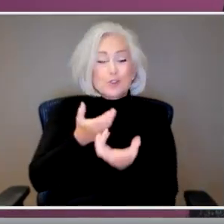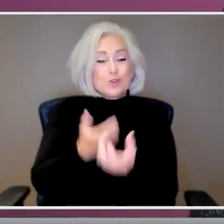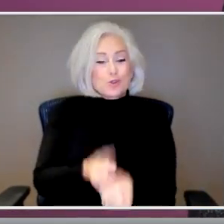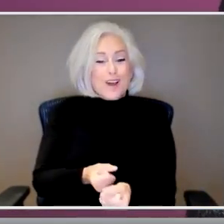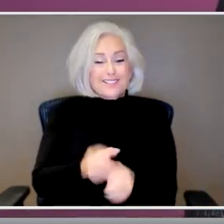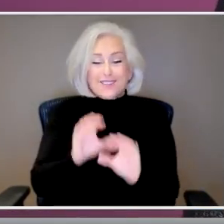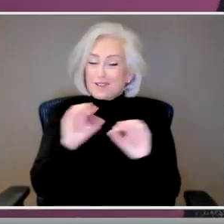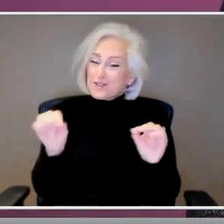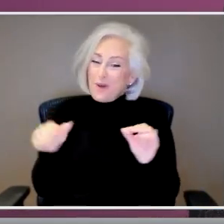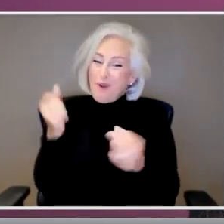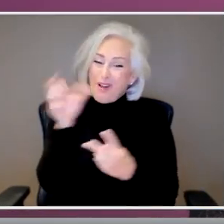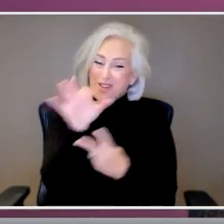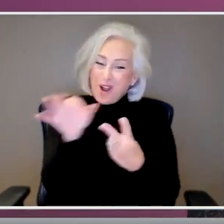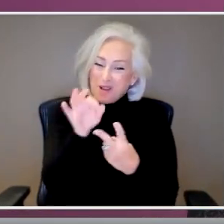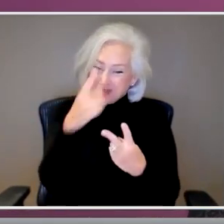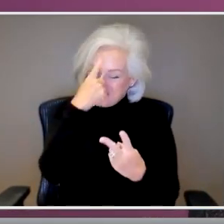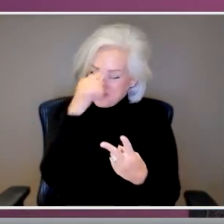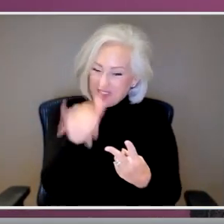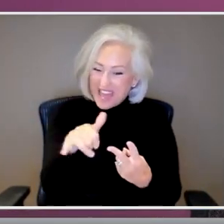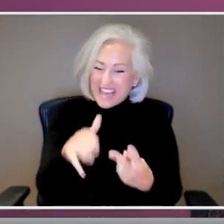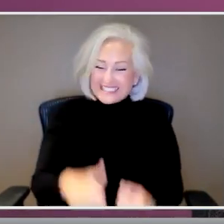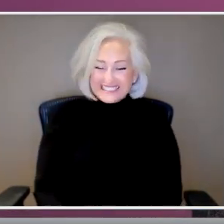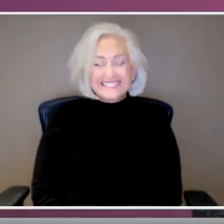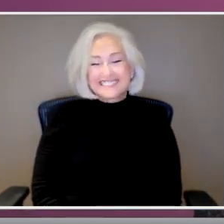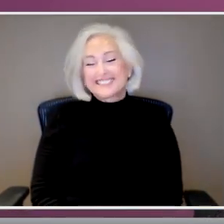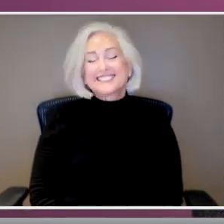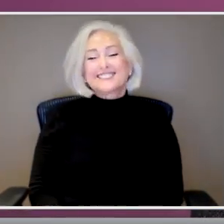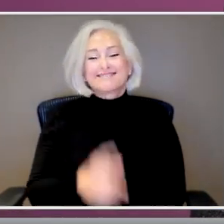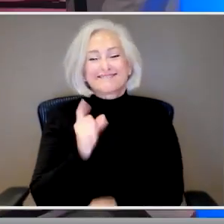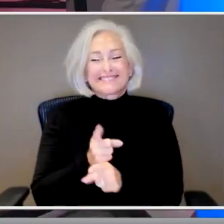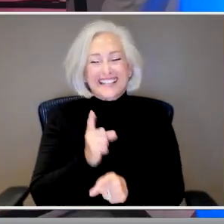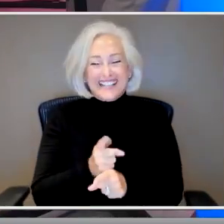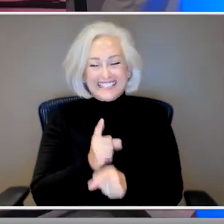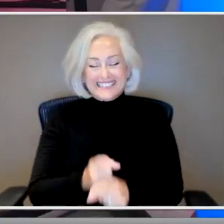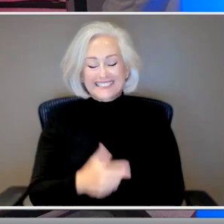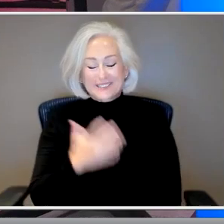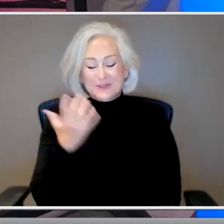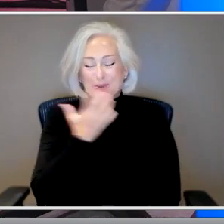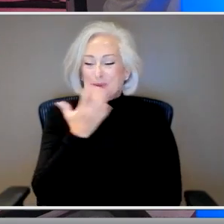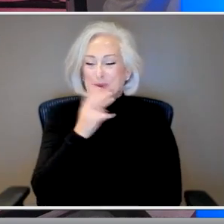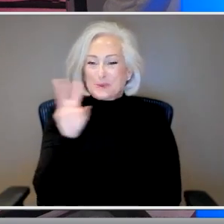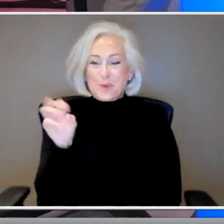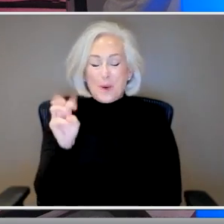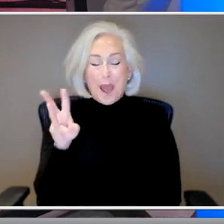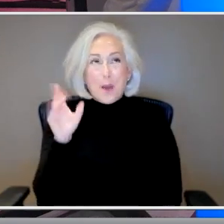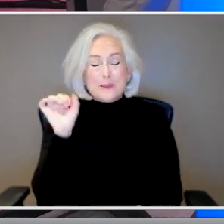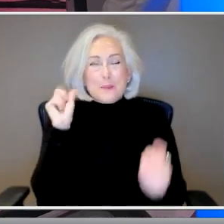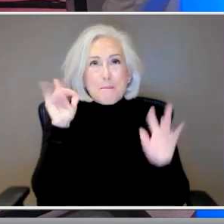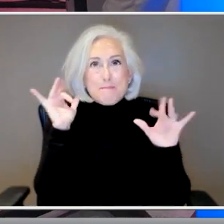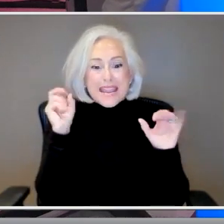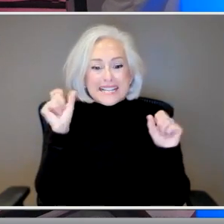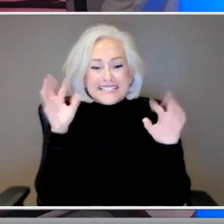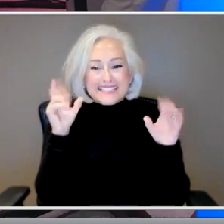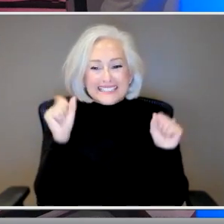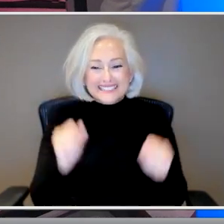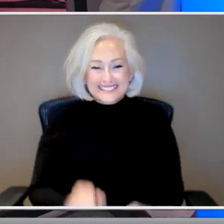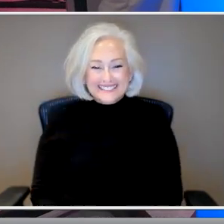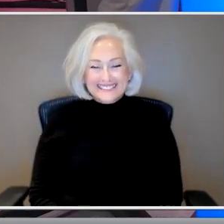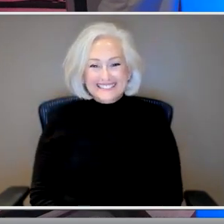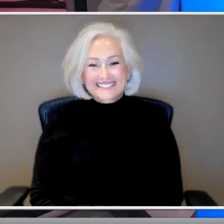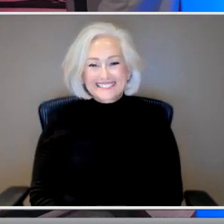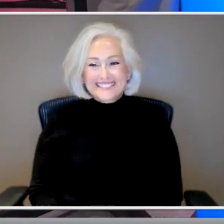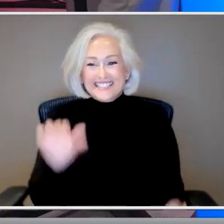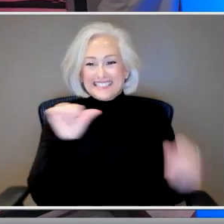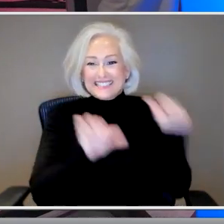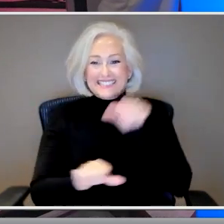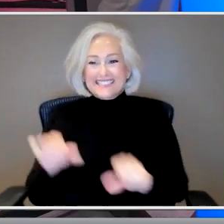alternative left, you know. right. So Wow. it's just amazing. It's flooring. The science is Yeah. incredible. We